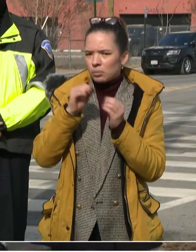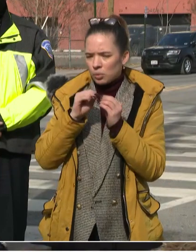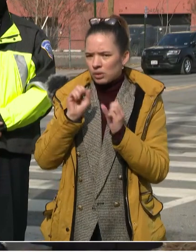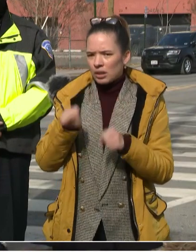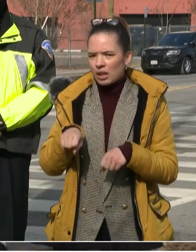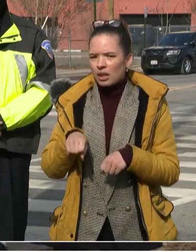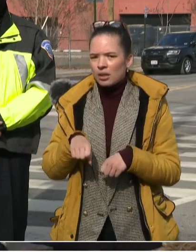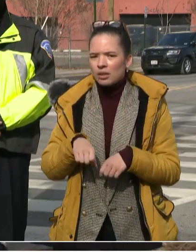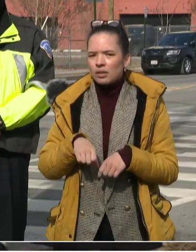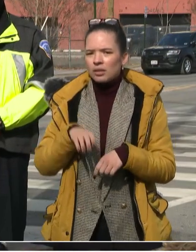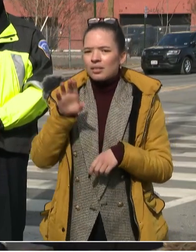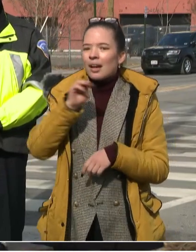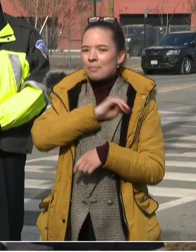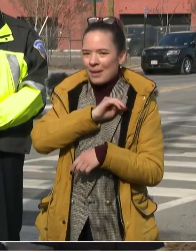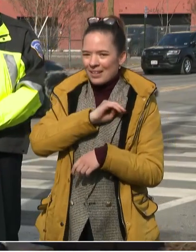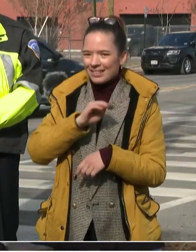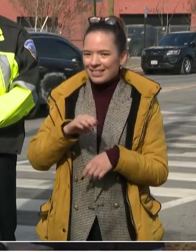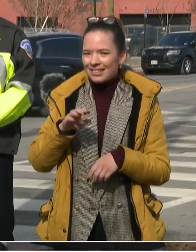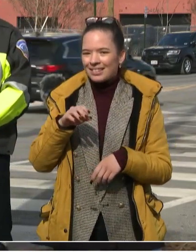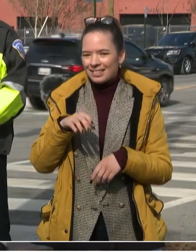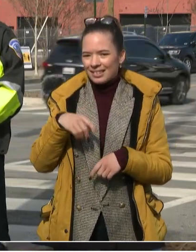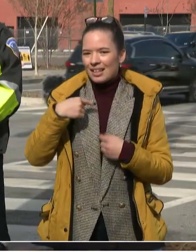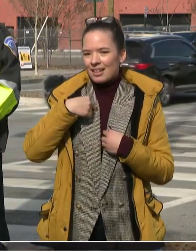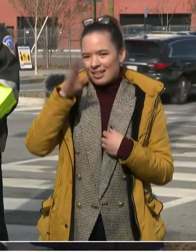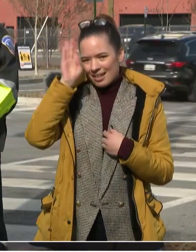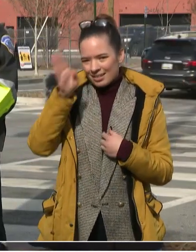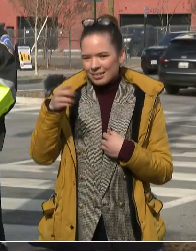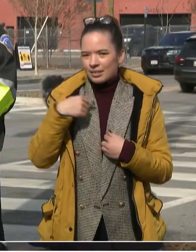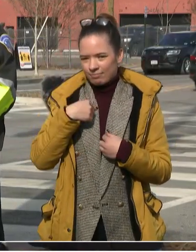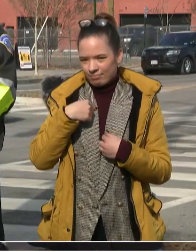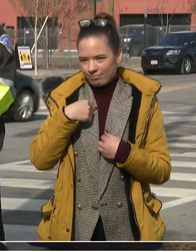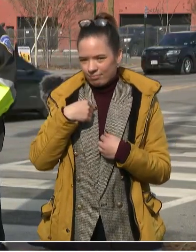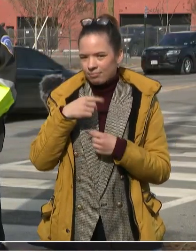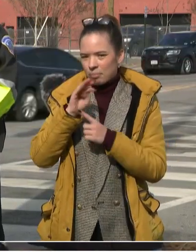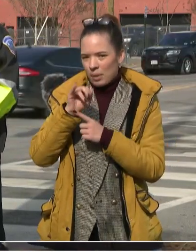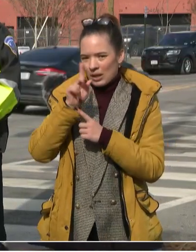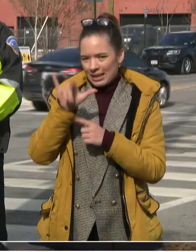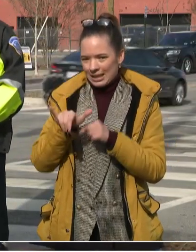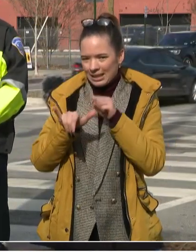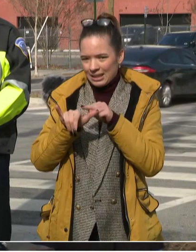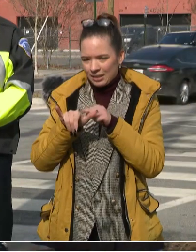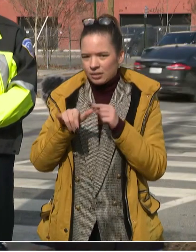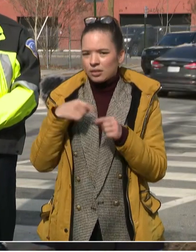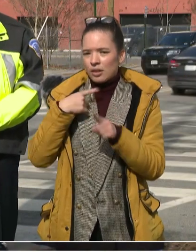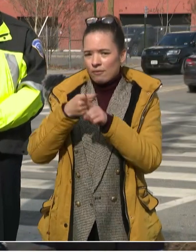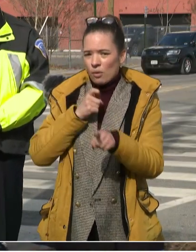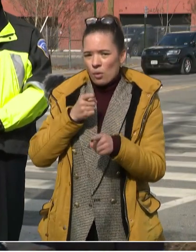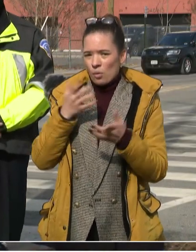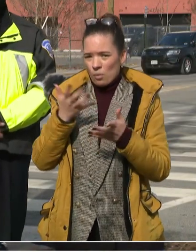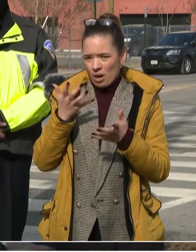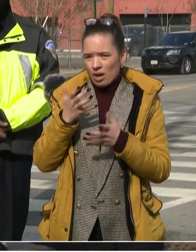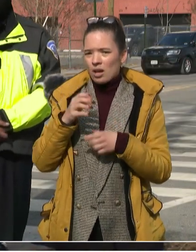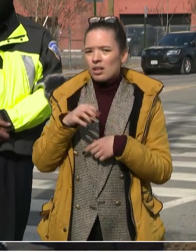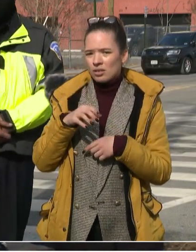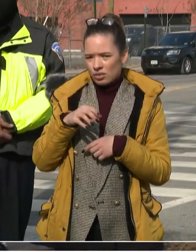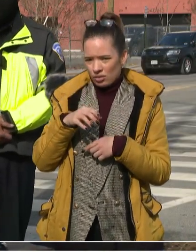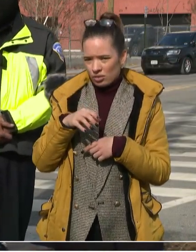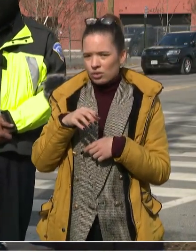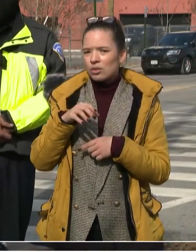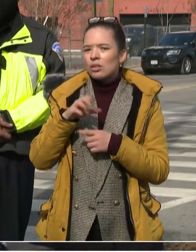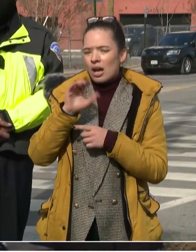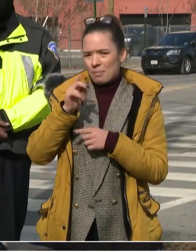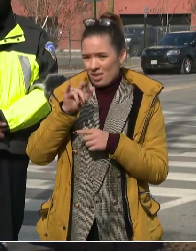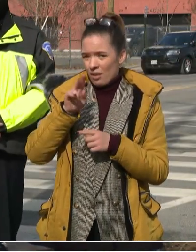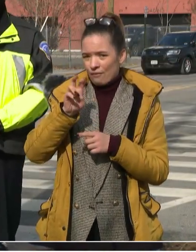Hey. My name is Mandela. Oh, thank you. I'm a community member from up in Capitol View. So I'm acutely aware of